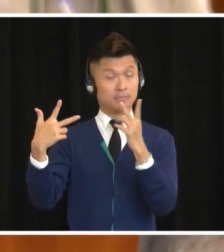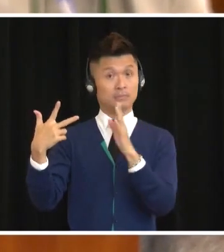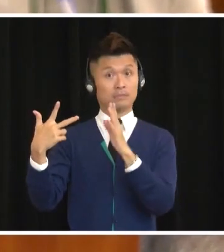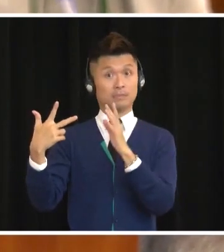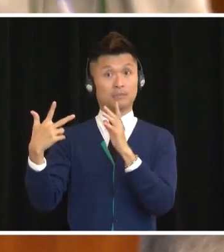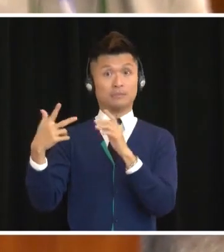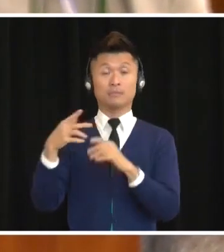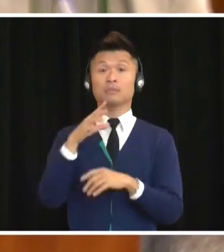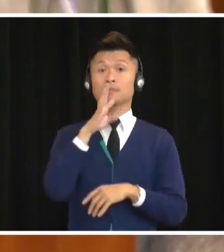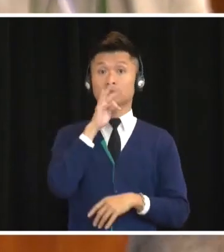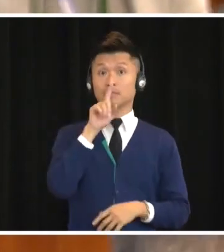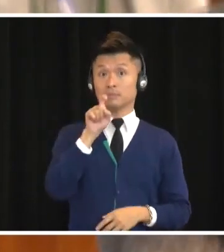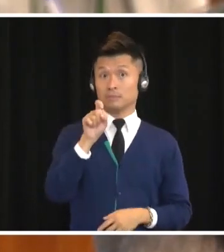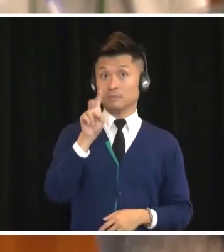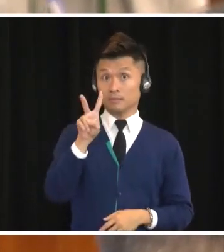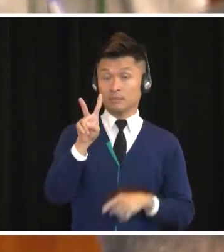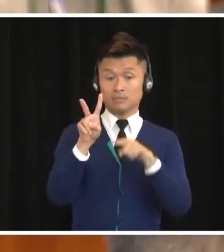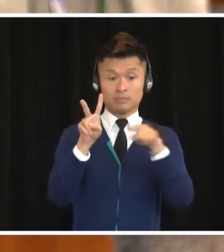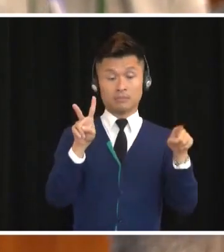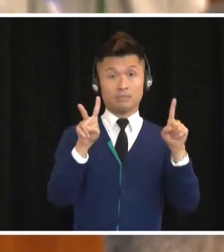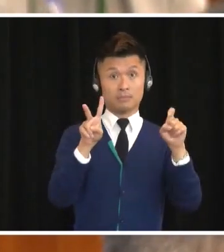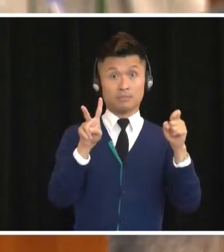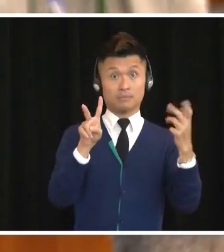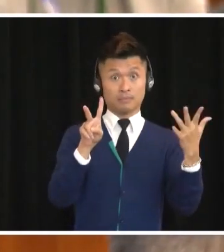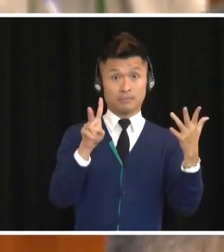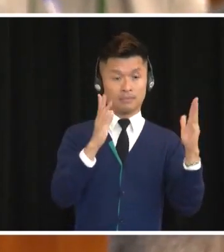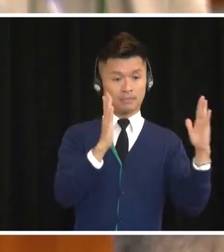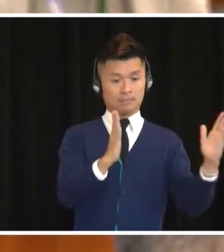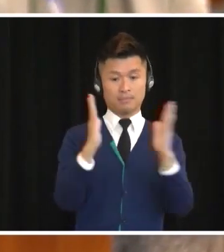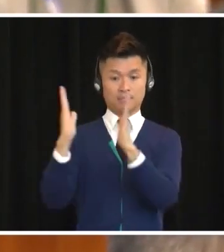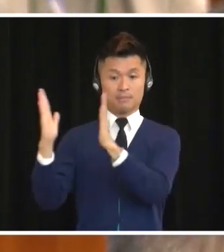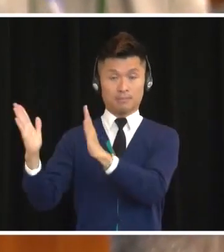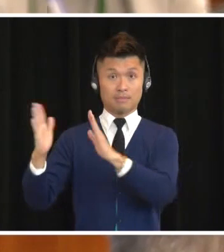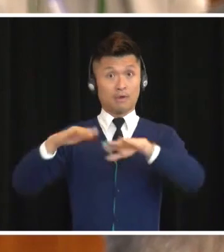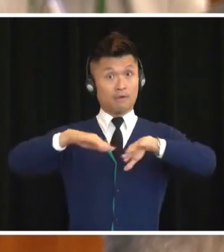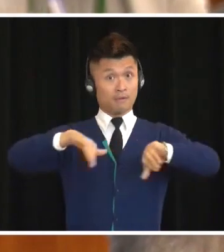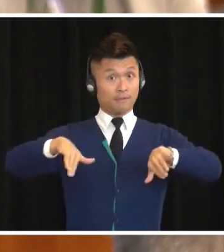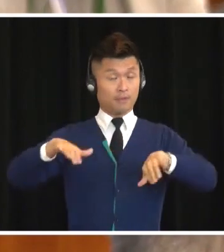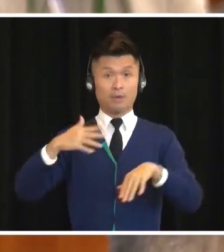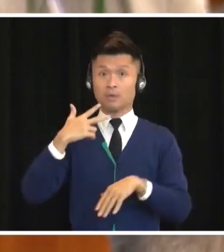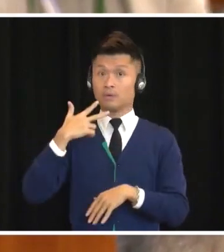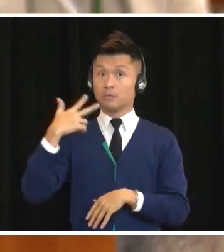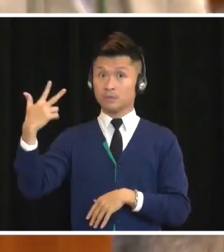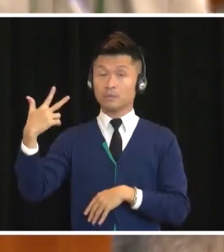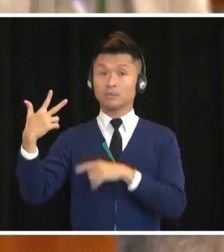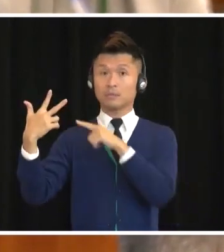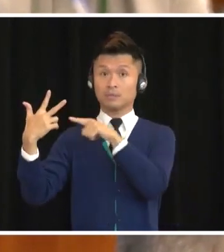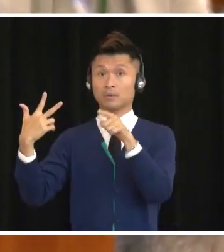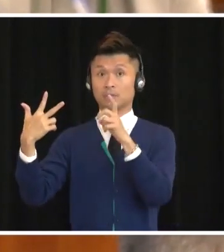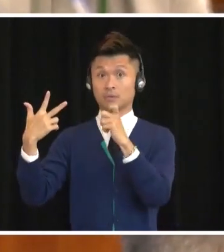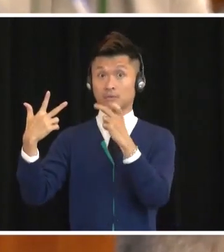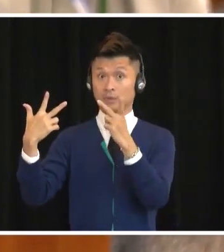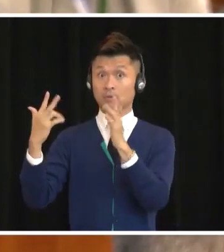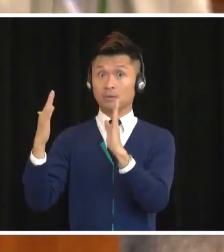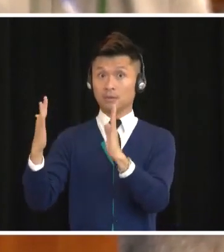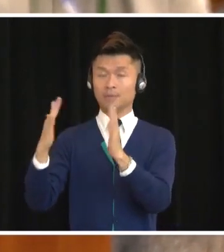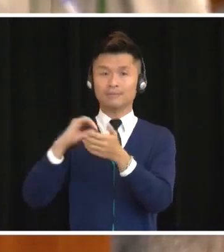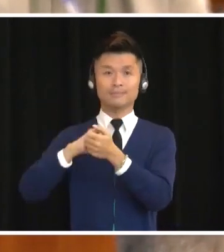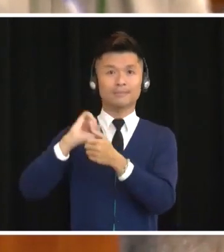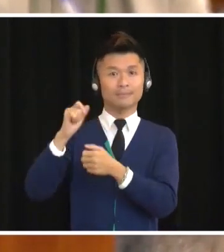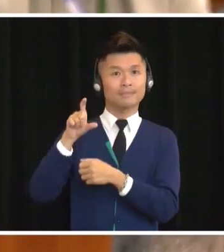category, 7 to 12, 12 to 18, two groups. For 7